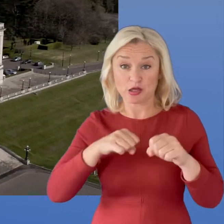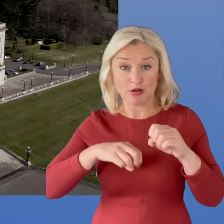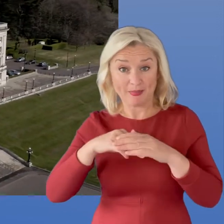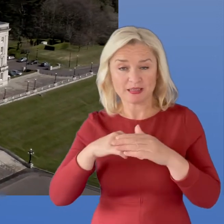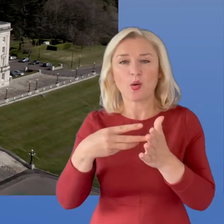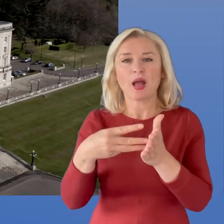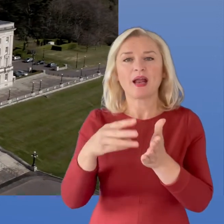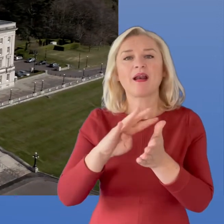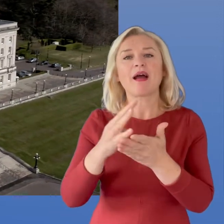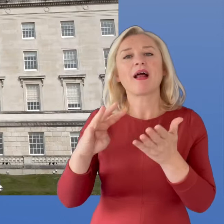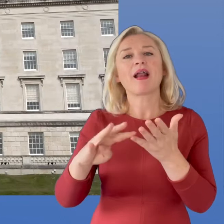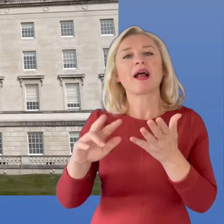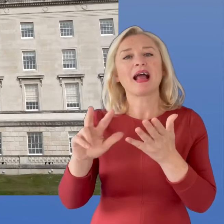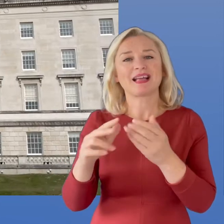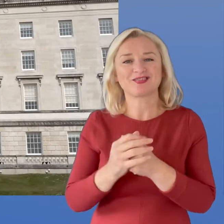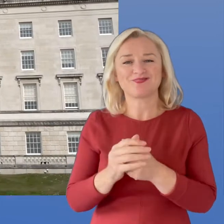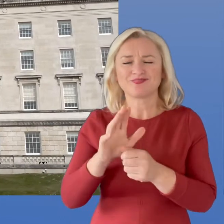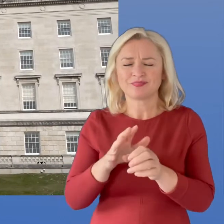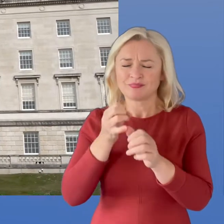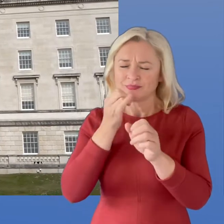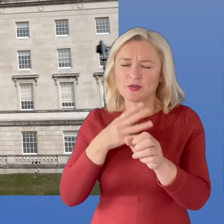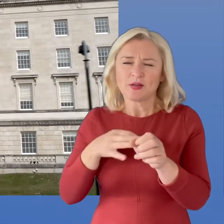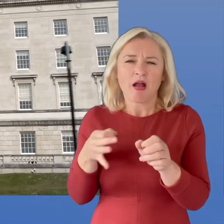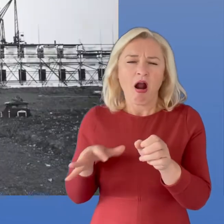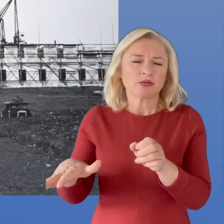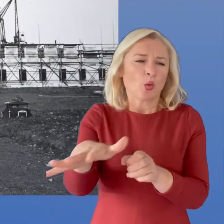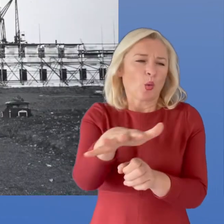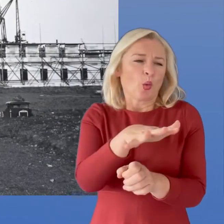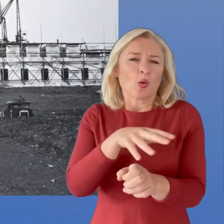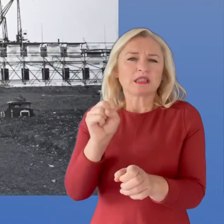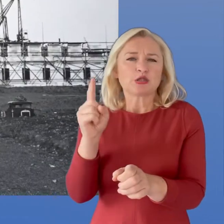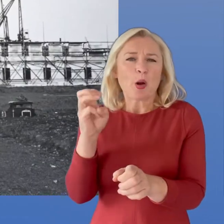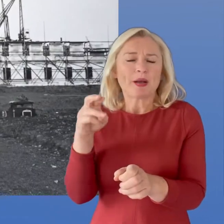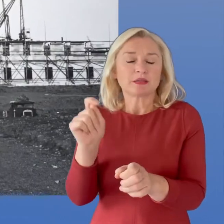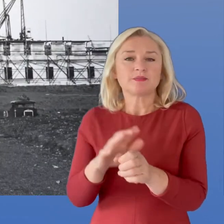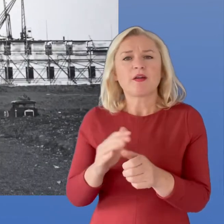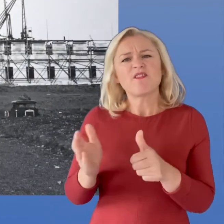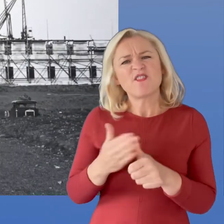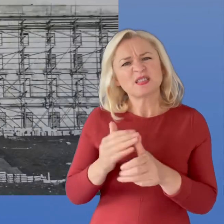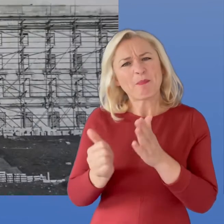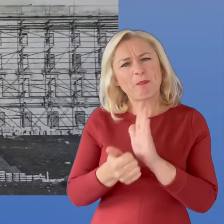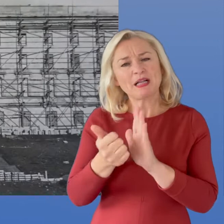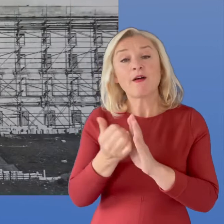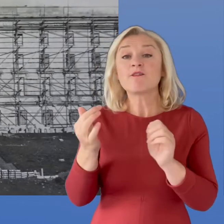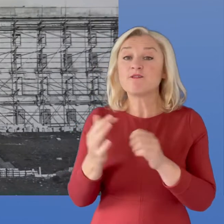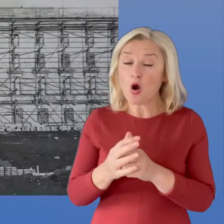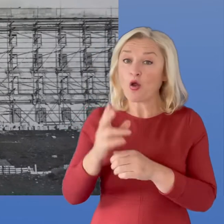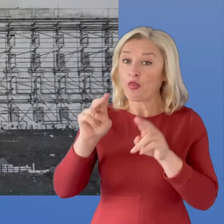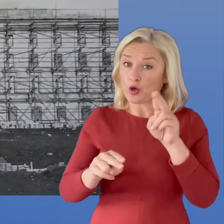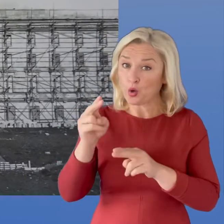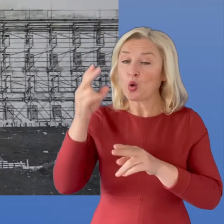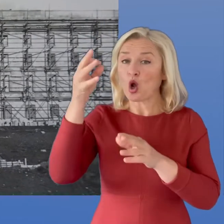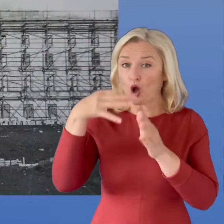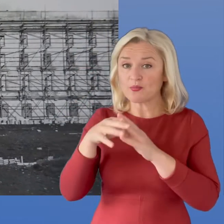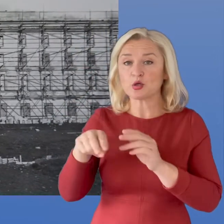1998. Situated in the grounds of the stunning Stormont Estate, Parliament Buildings was originally built to accommodate the newly formed Government of Northern